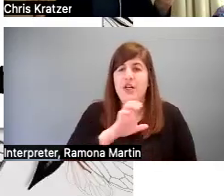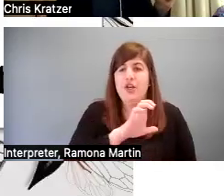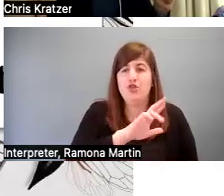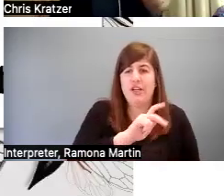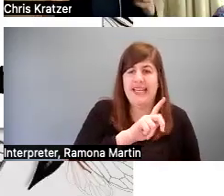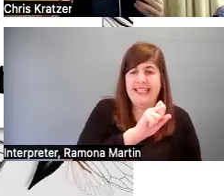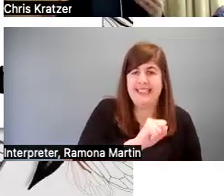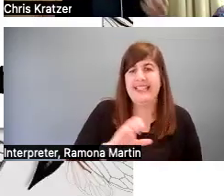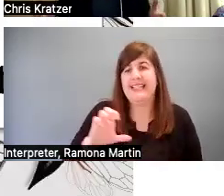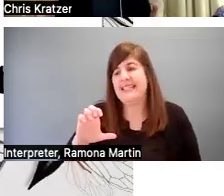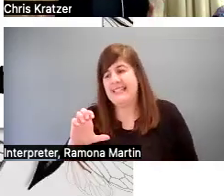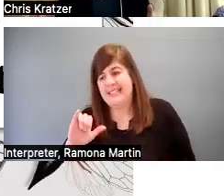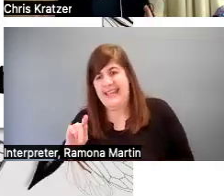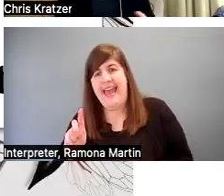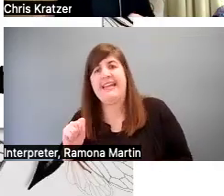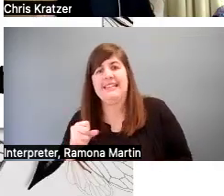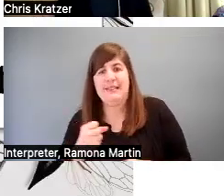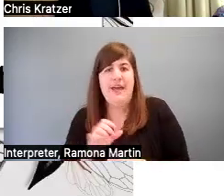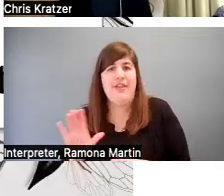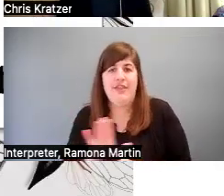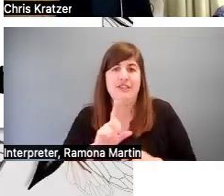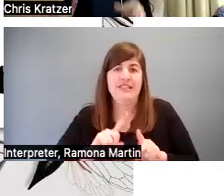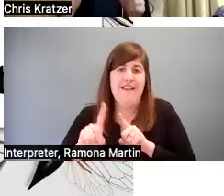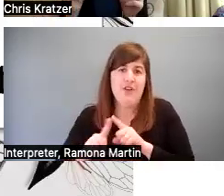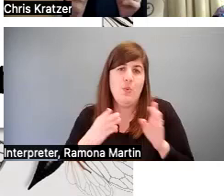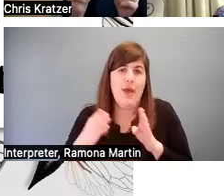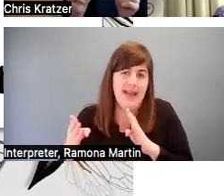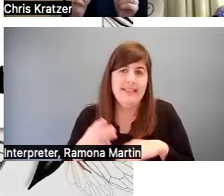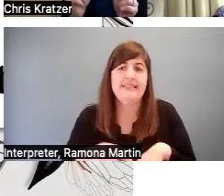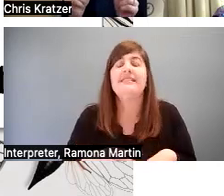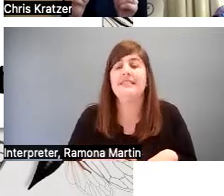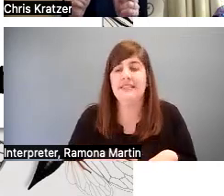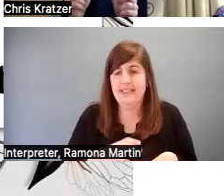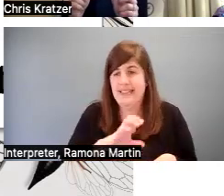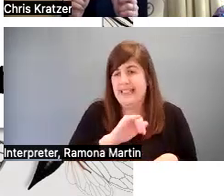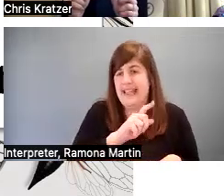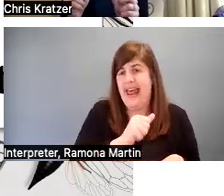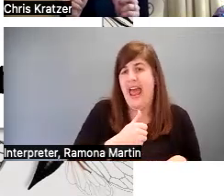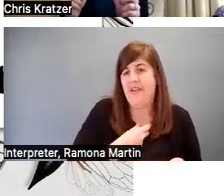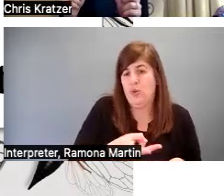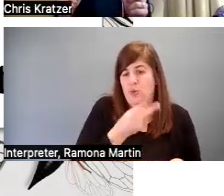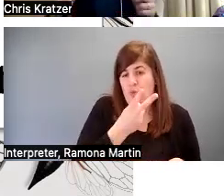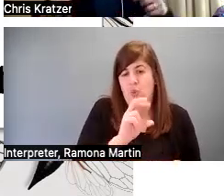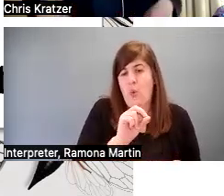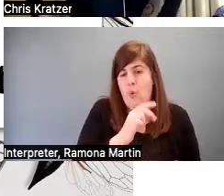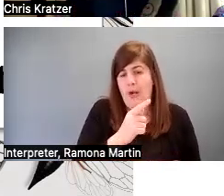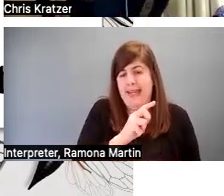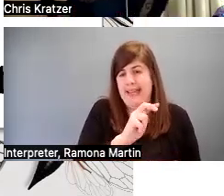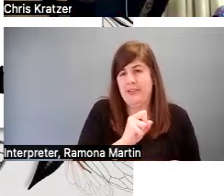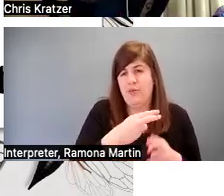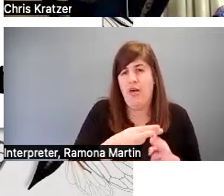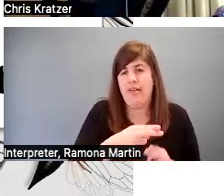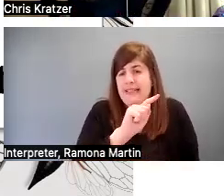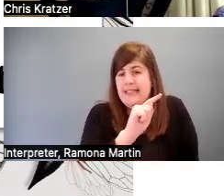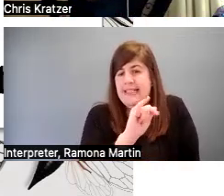and cicadas, make their sound in different ways. Cicadas have two little organs called tymbals, which are sort of